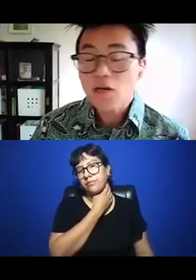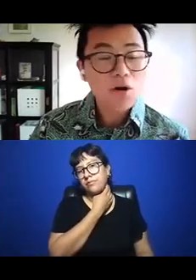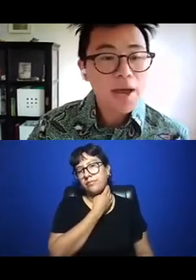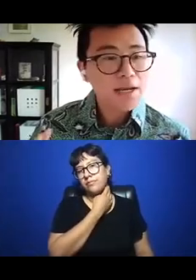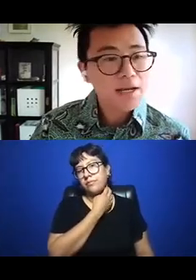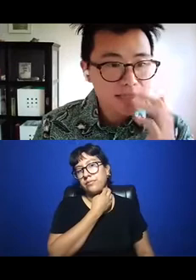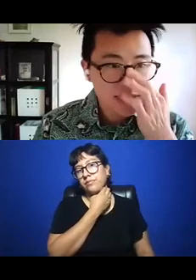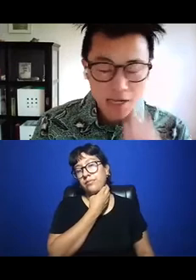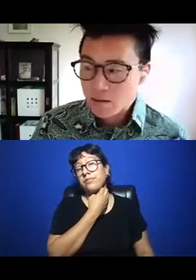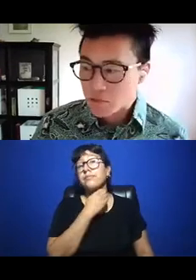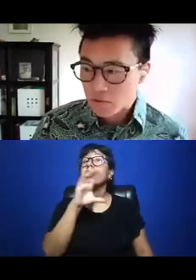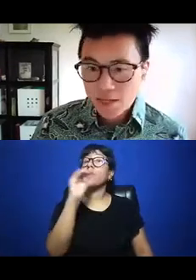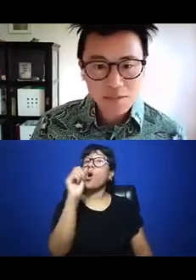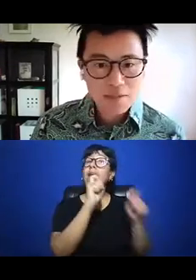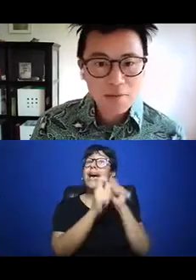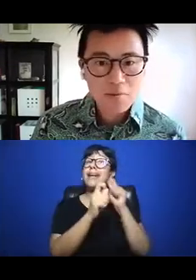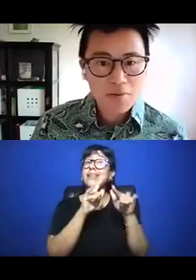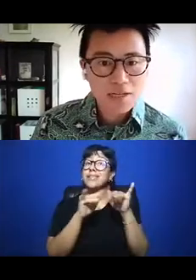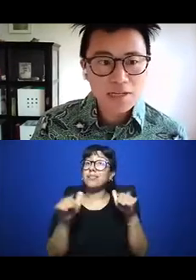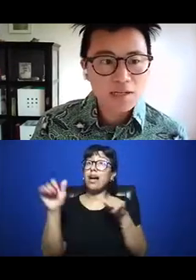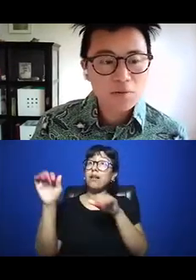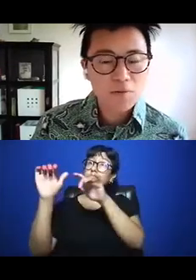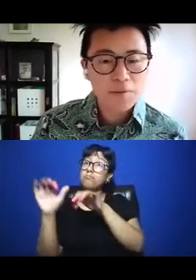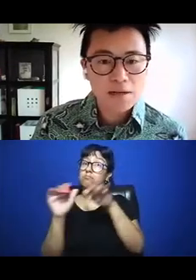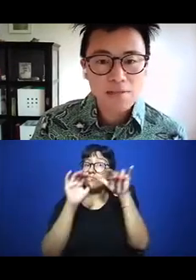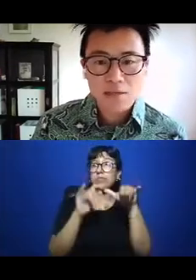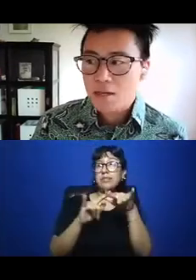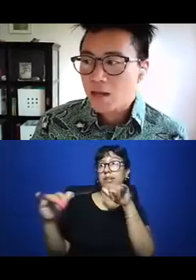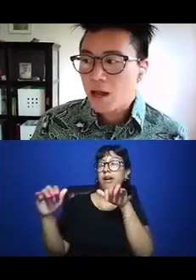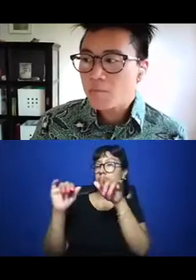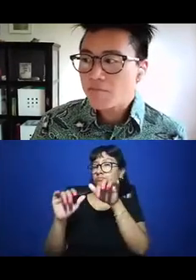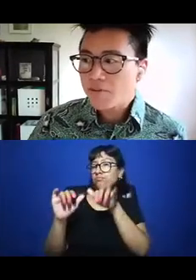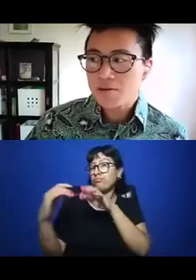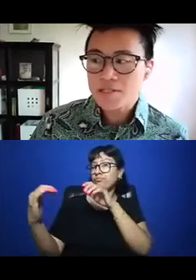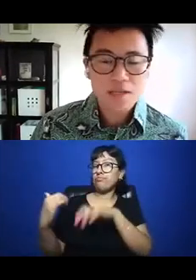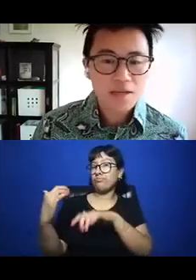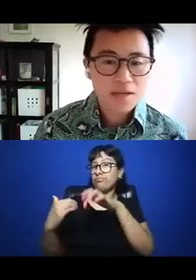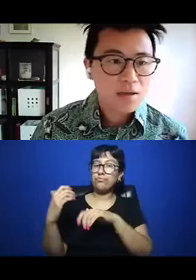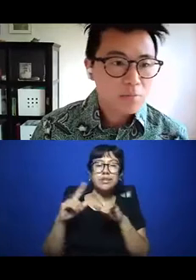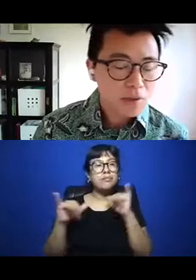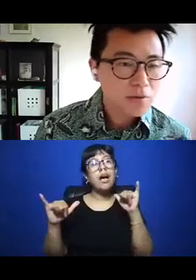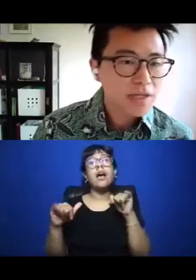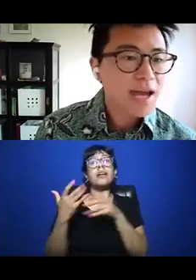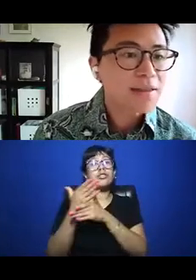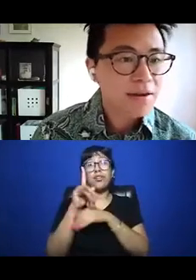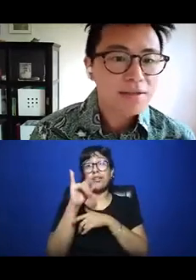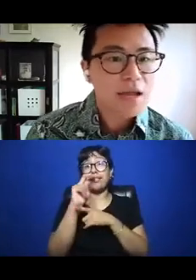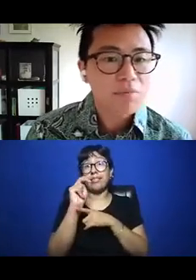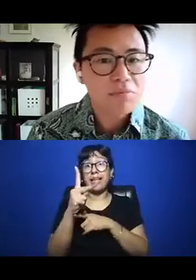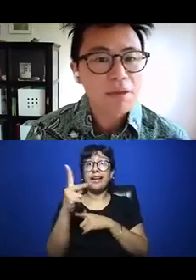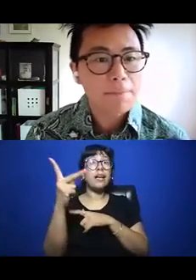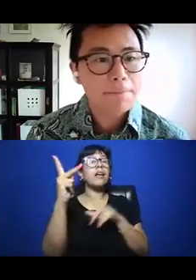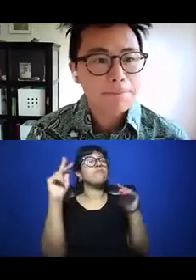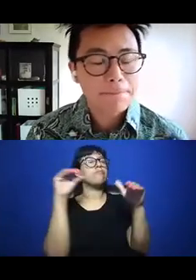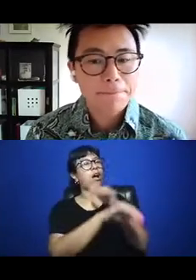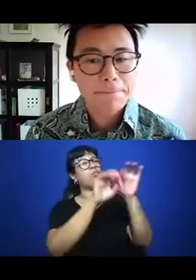You can co-edit at the same time. So that's something that people really need in Google Docs. If I share this link, people could get in there and type